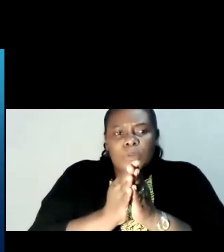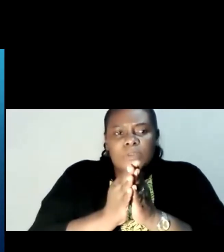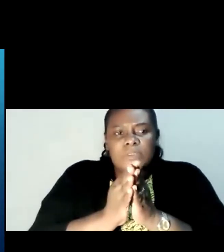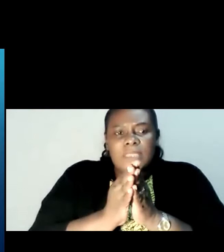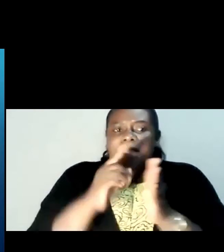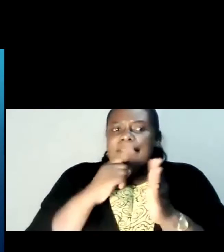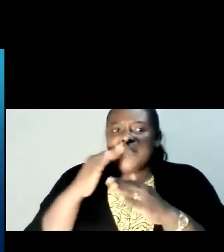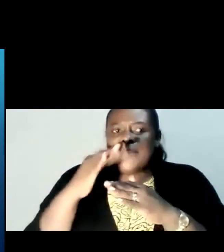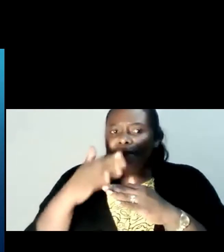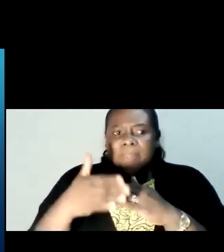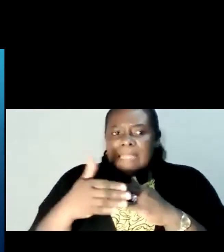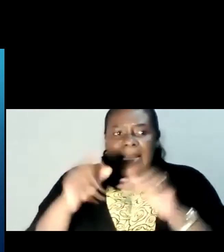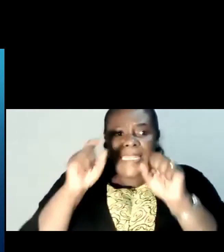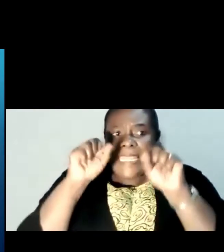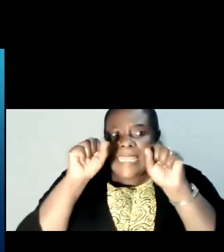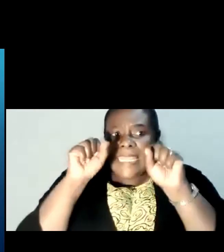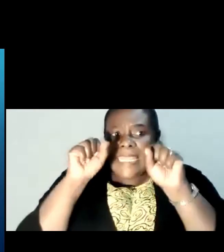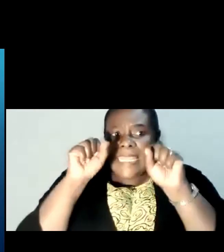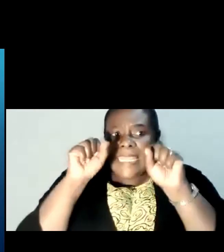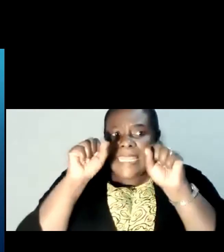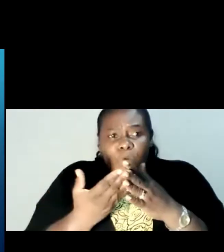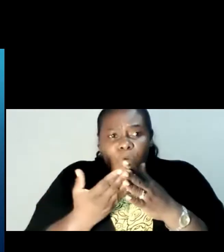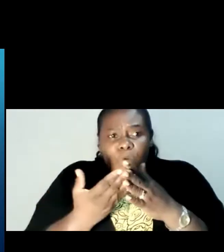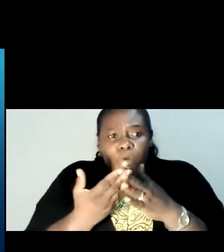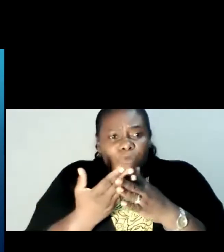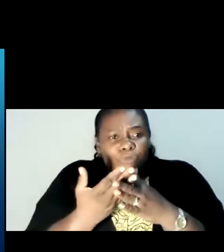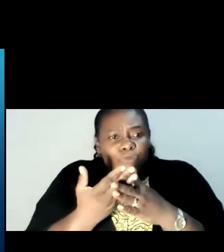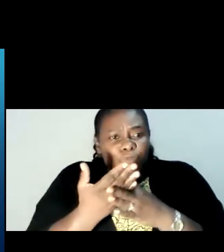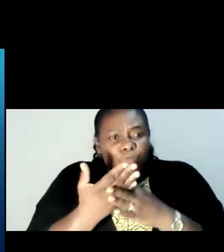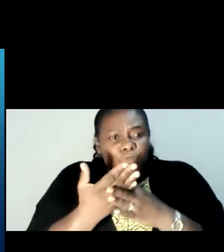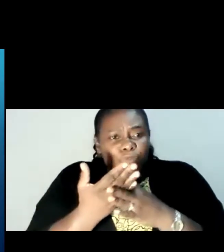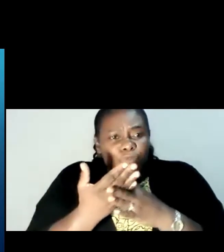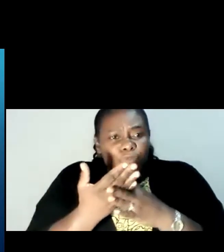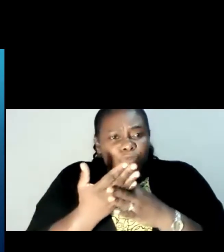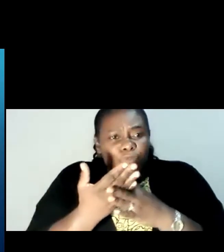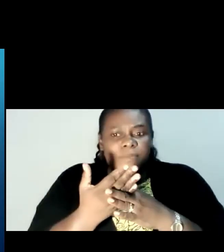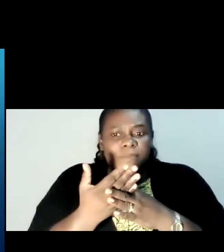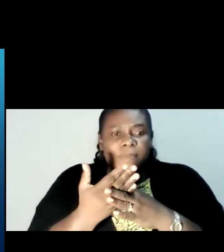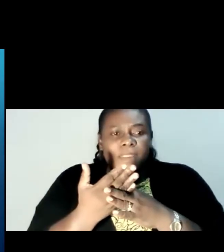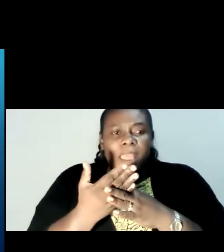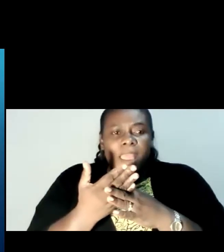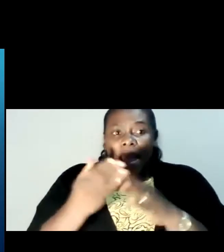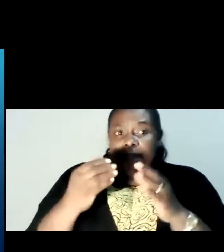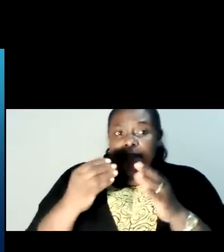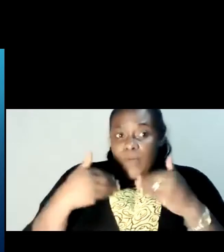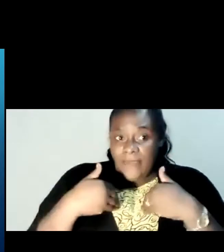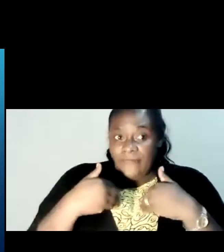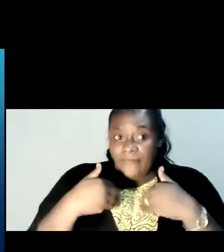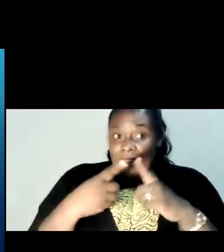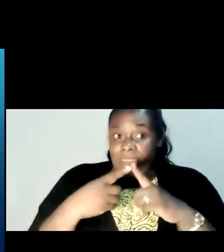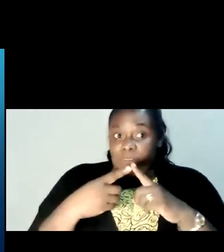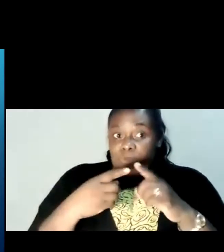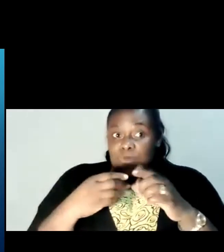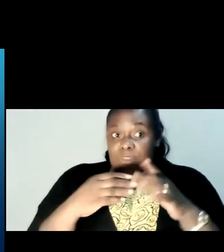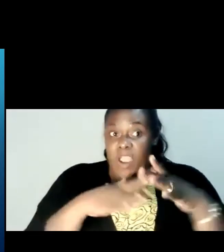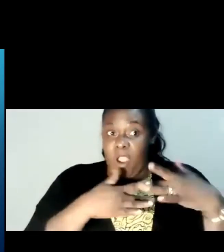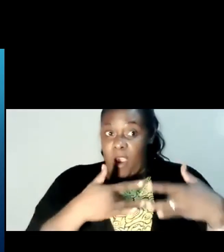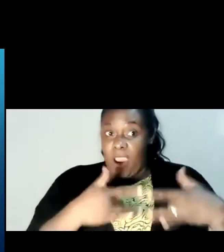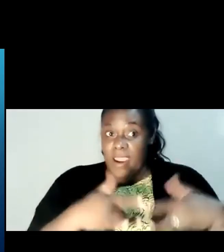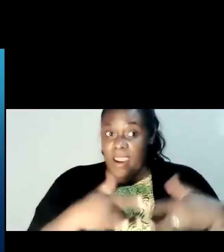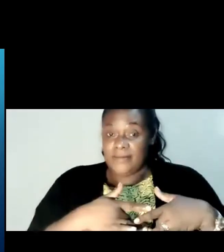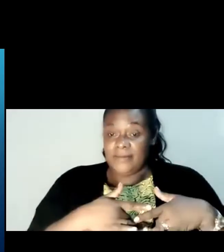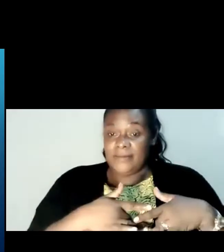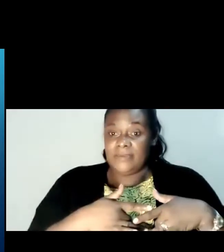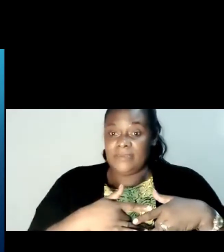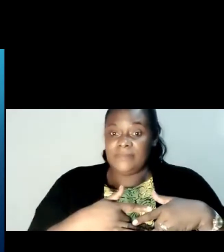easily. And if this happens in the blood vessels to the heart the blood